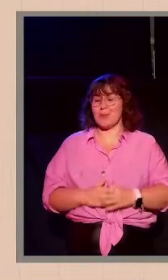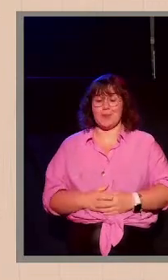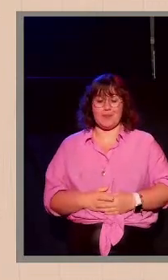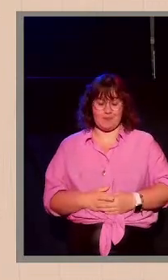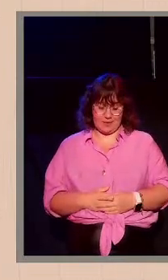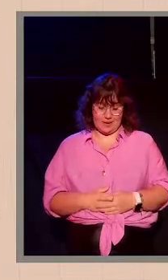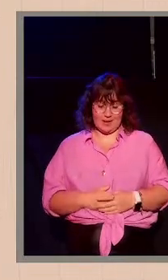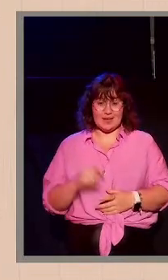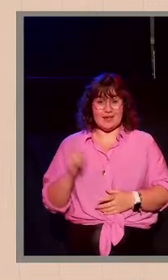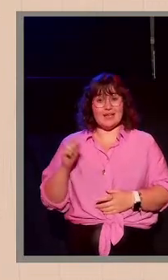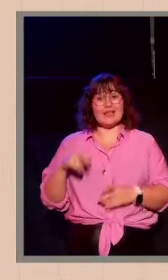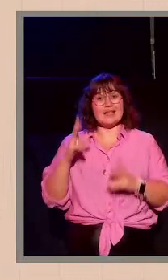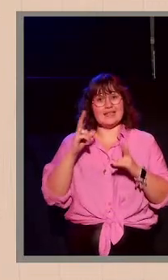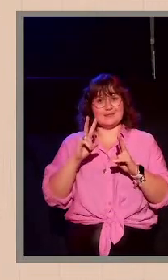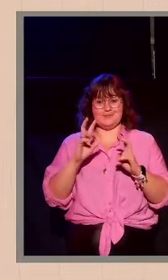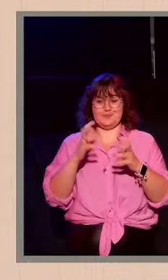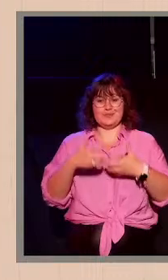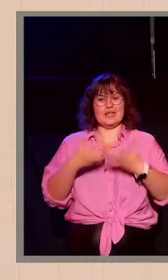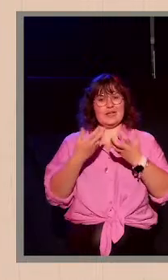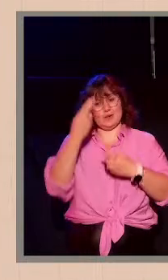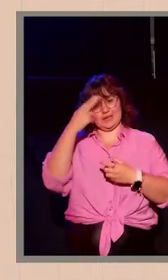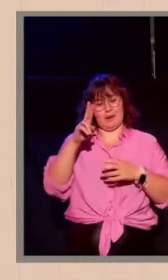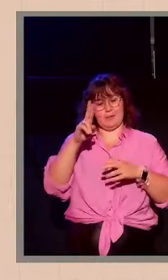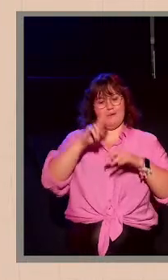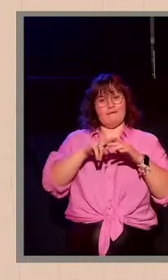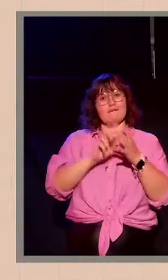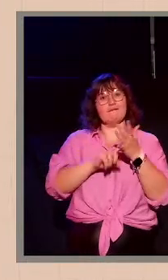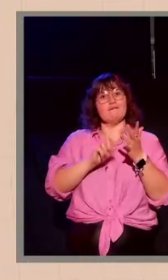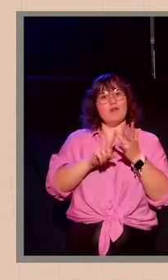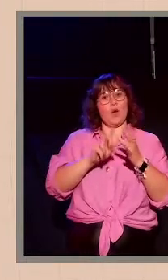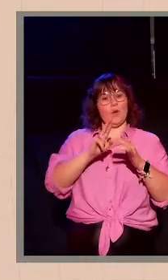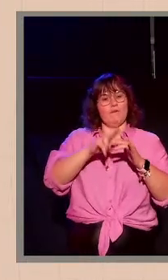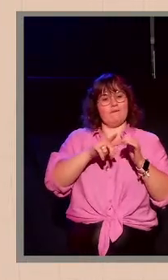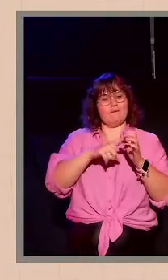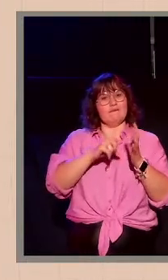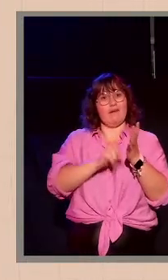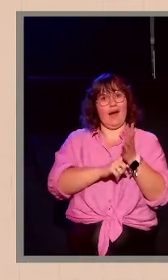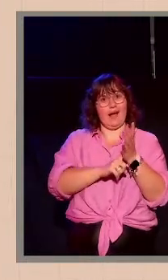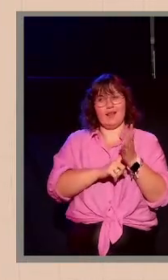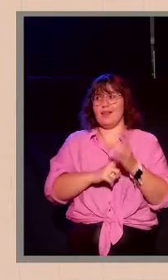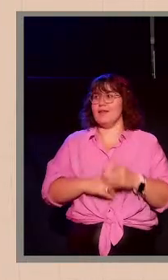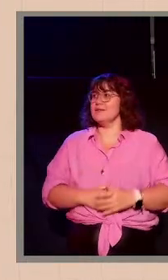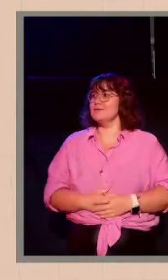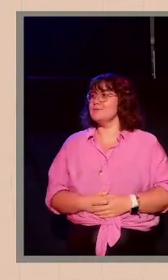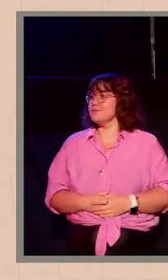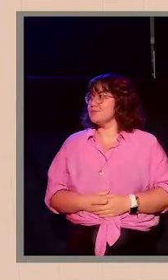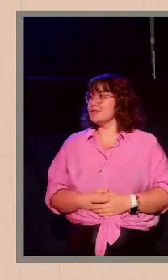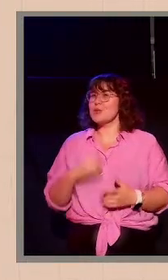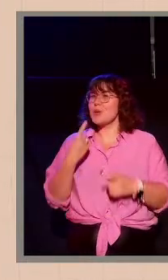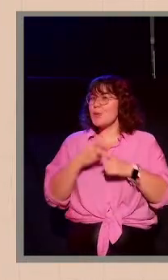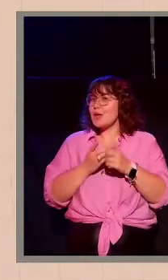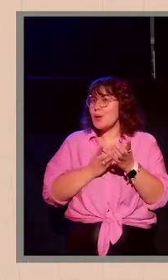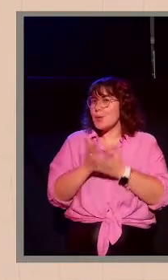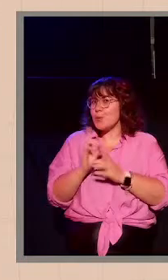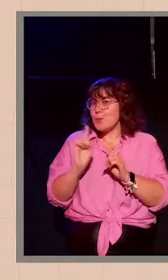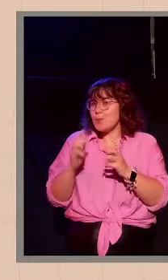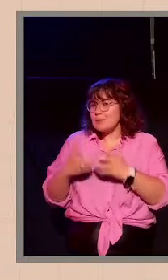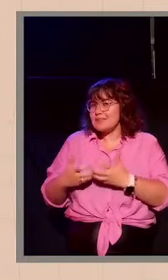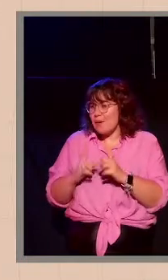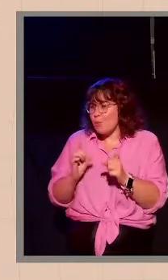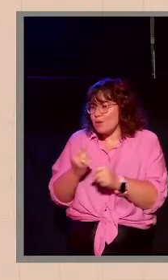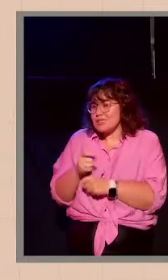this technology called flowfal, and I'll quickly go through what the tech does,